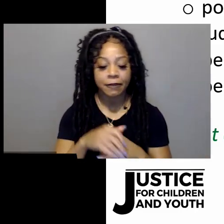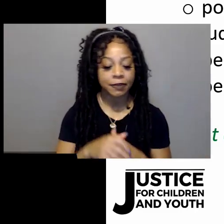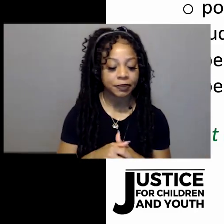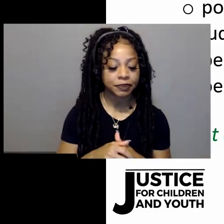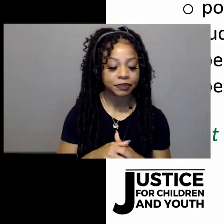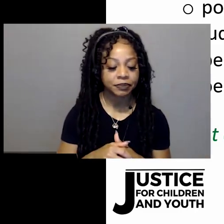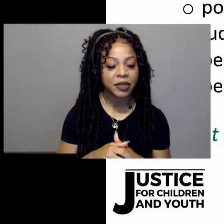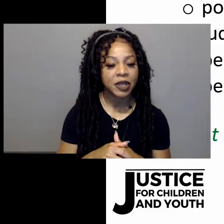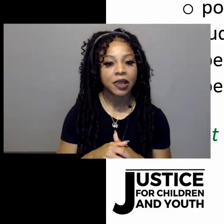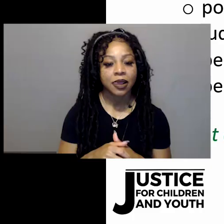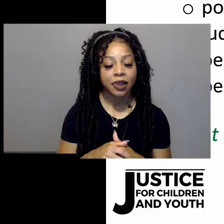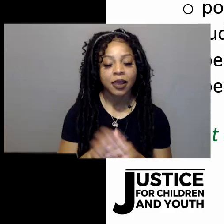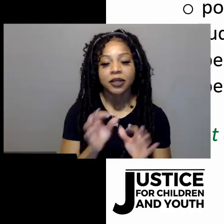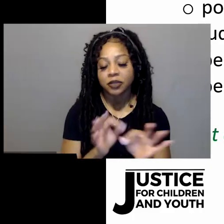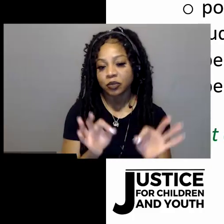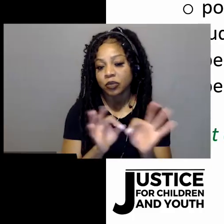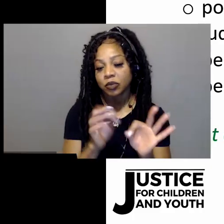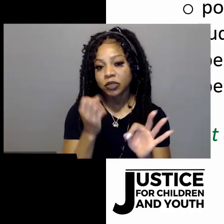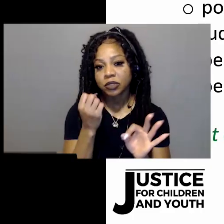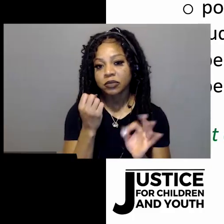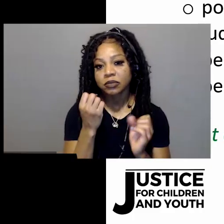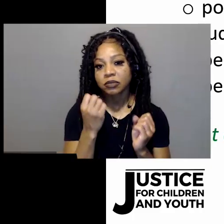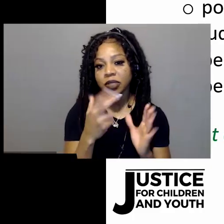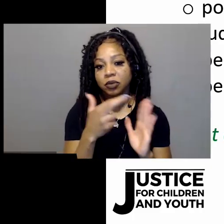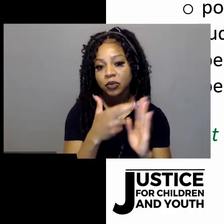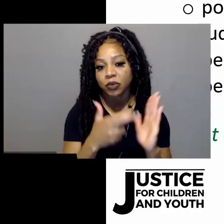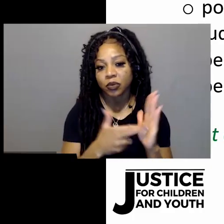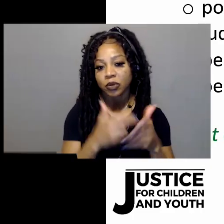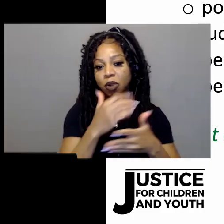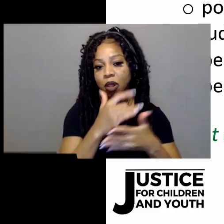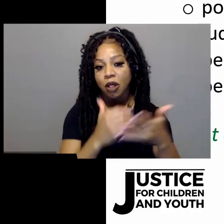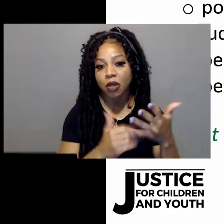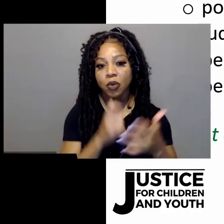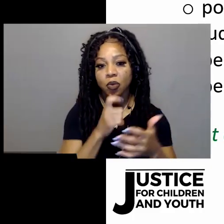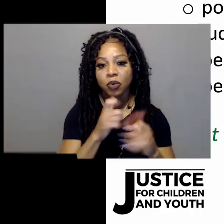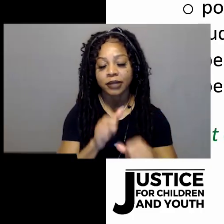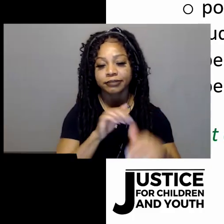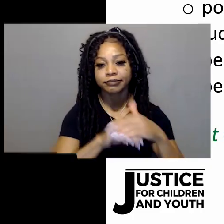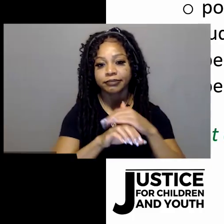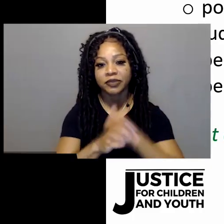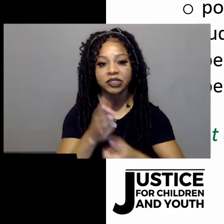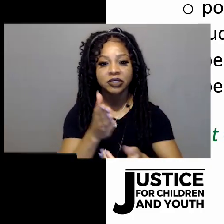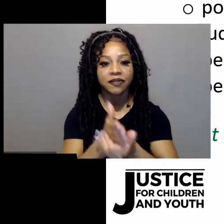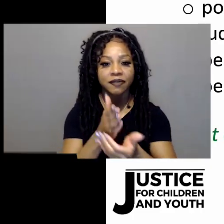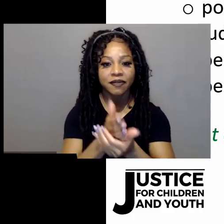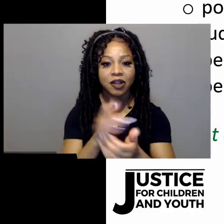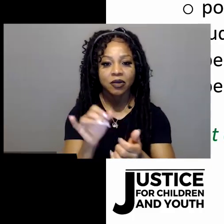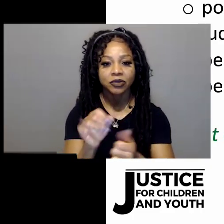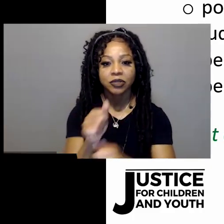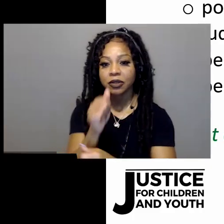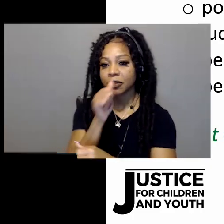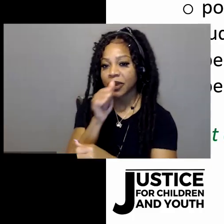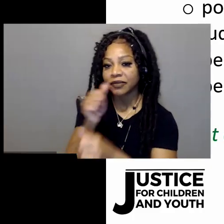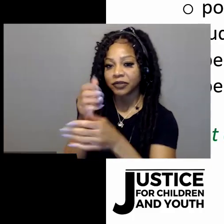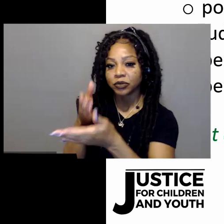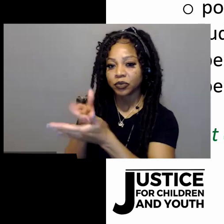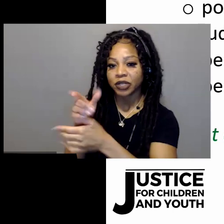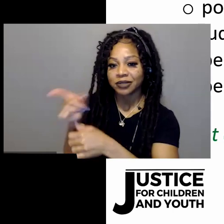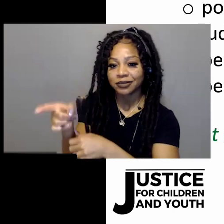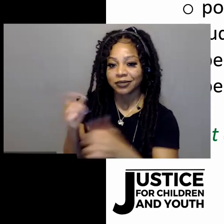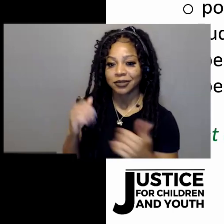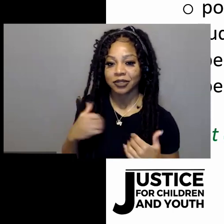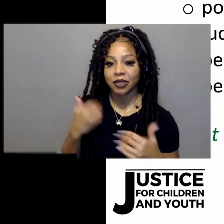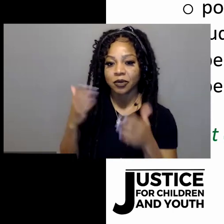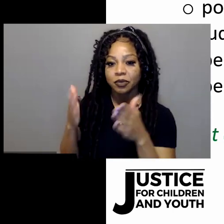significant. There's a lot of rules around who can access the records and the privacy rights of the young person. There's